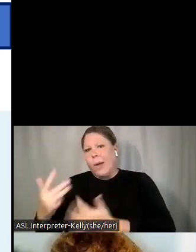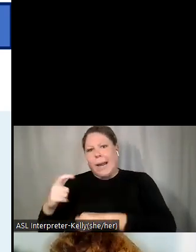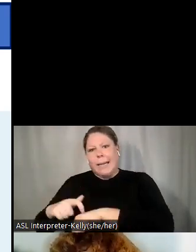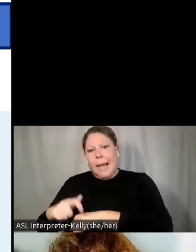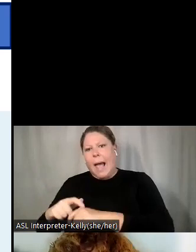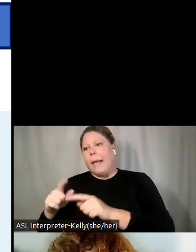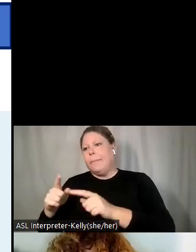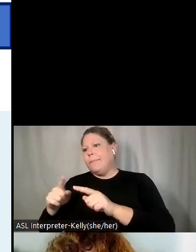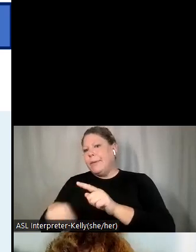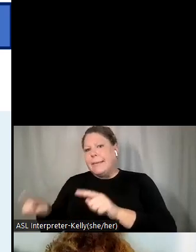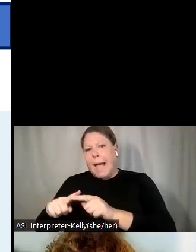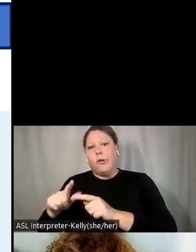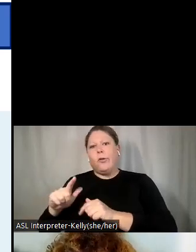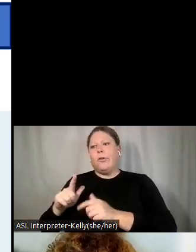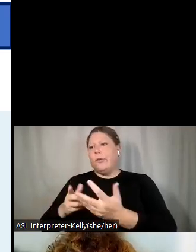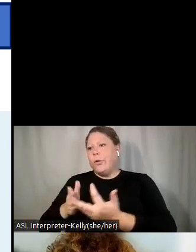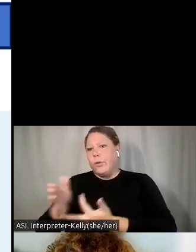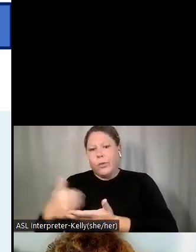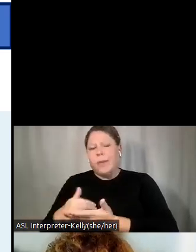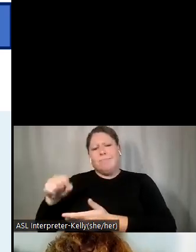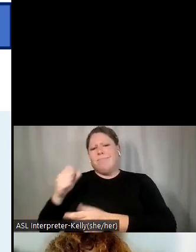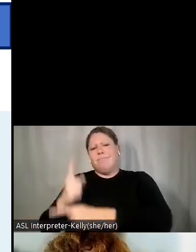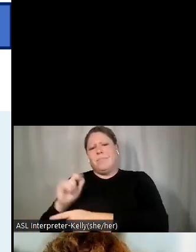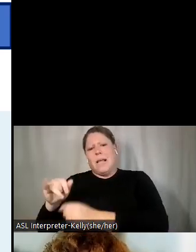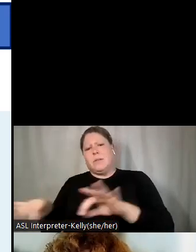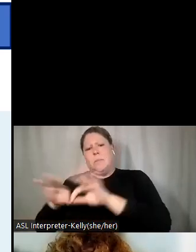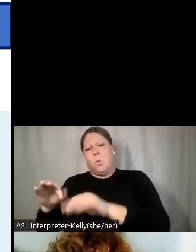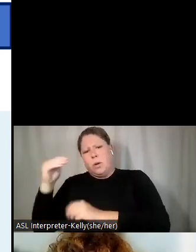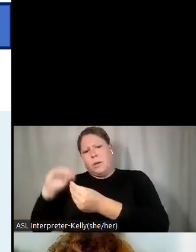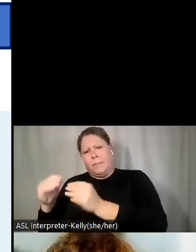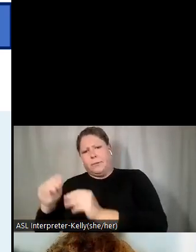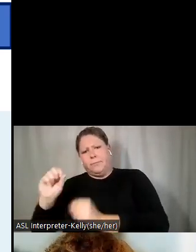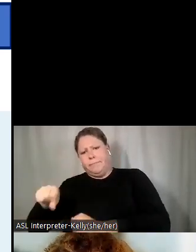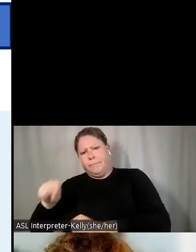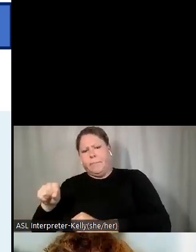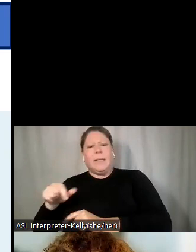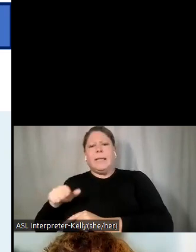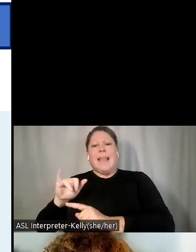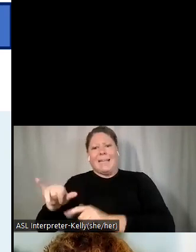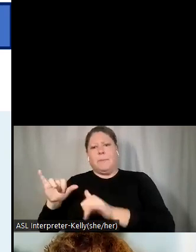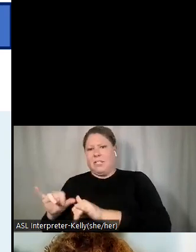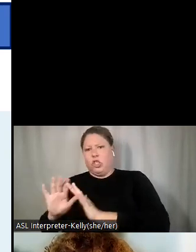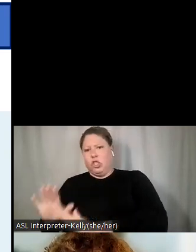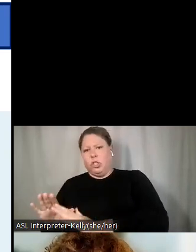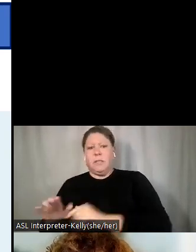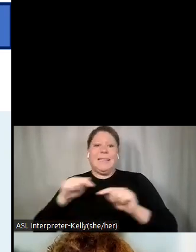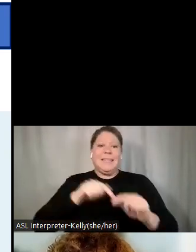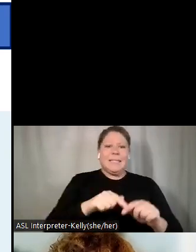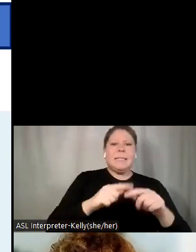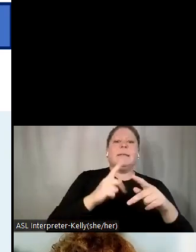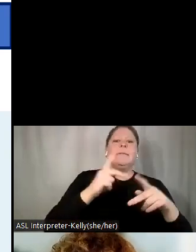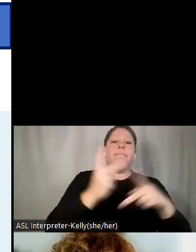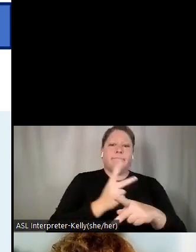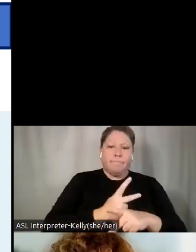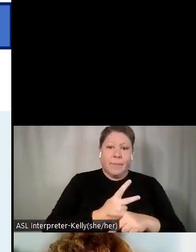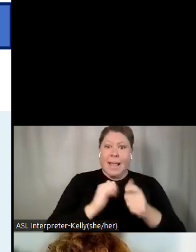and your lead times, and those are all important numbers to know. This is not a measured time. This is a calculated time, and you